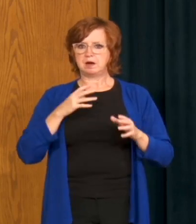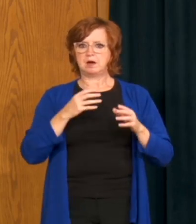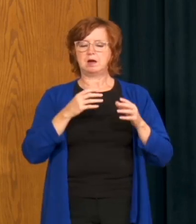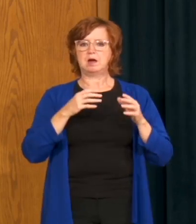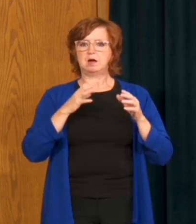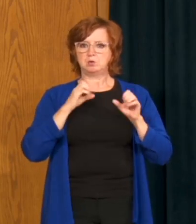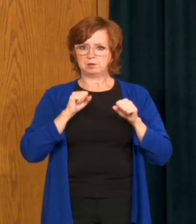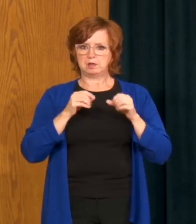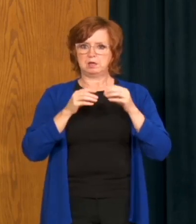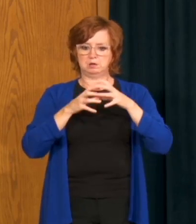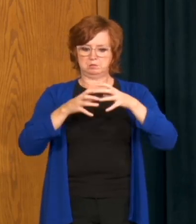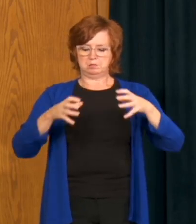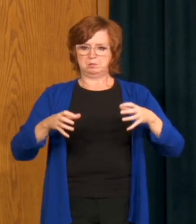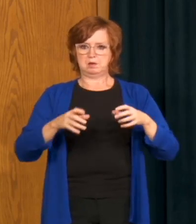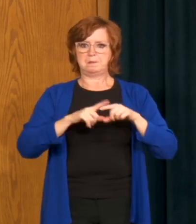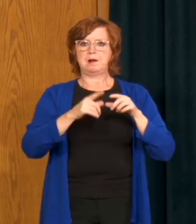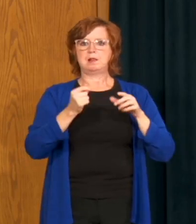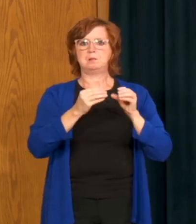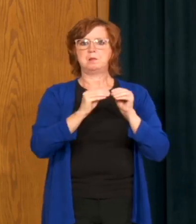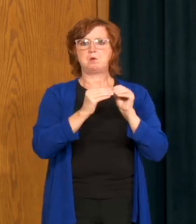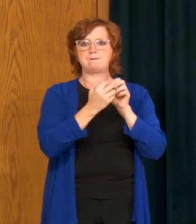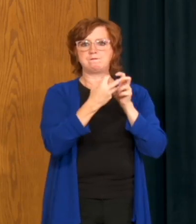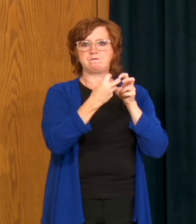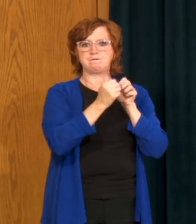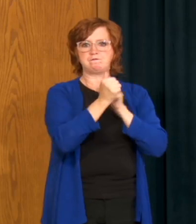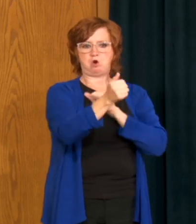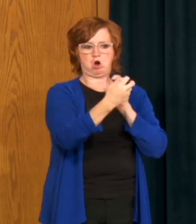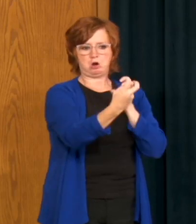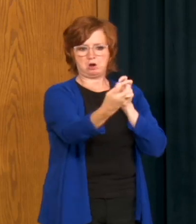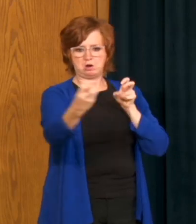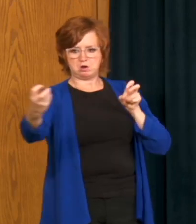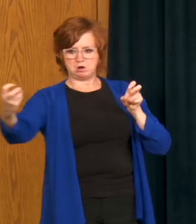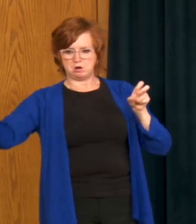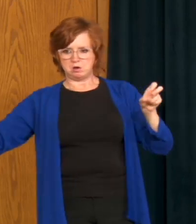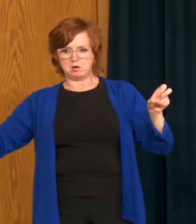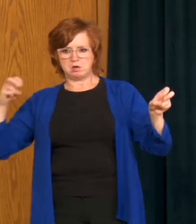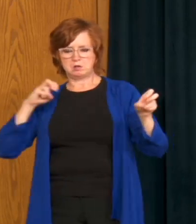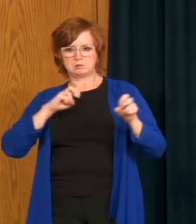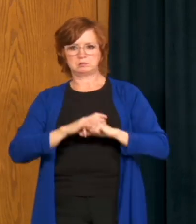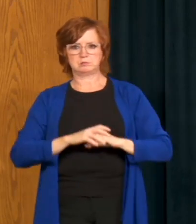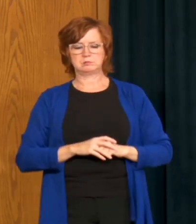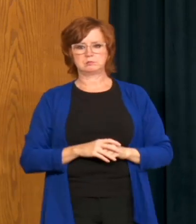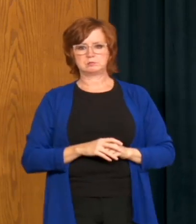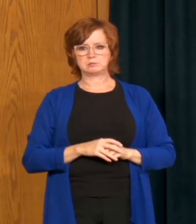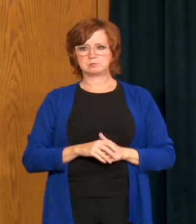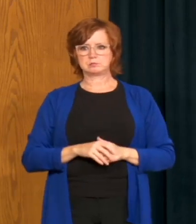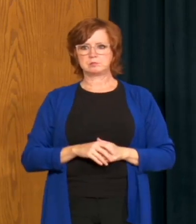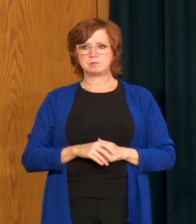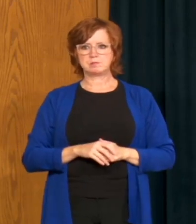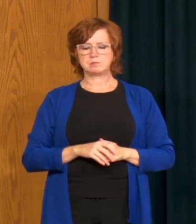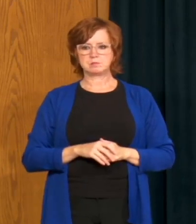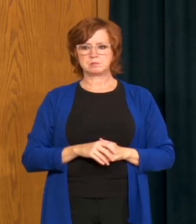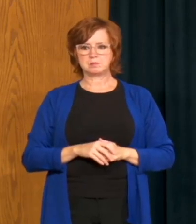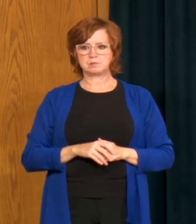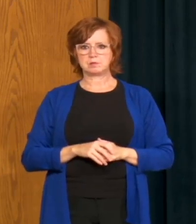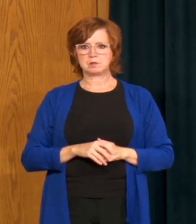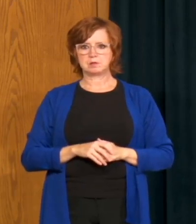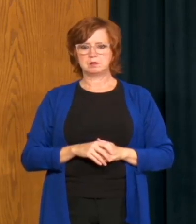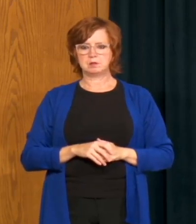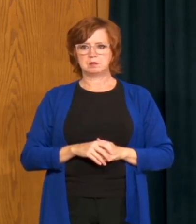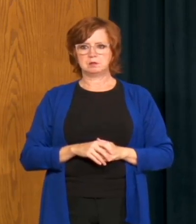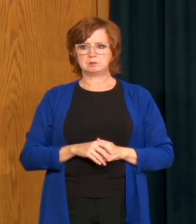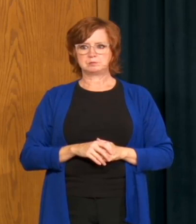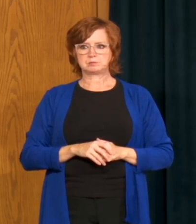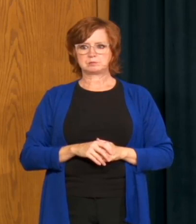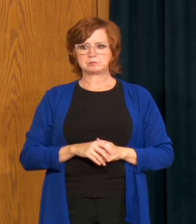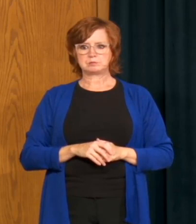distance, you're keeping your virtual bubble tight, your close friends who you may be closer than 2 meters, limited to as low as possible. The